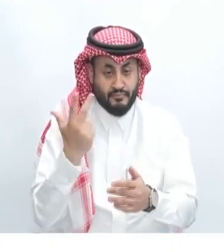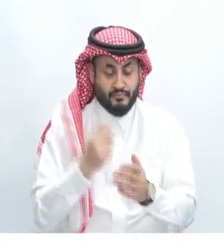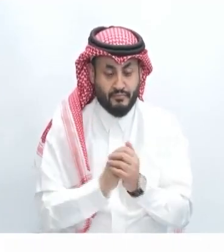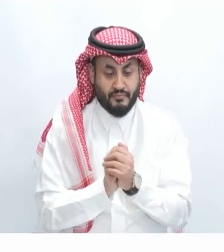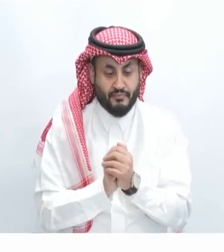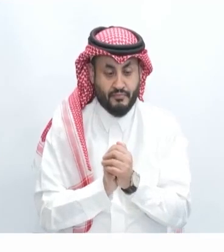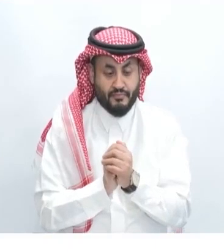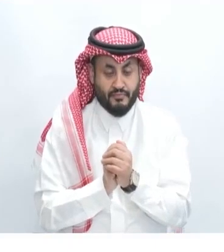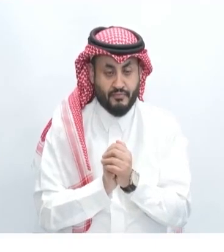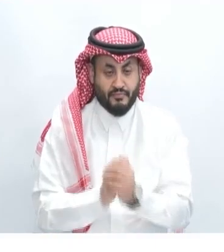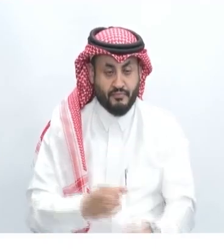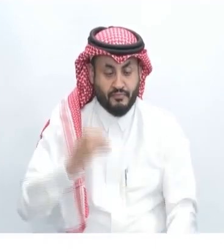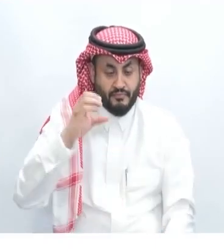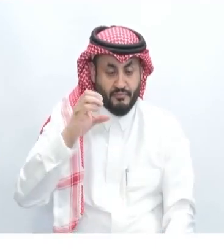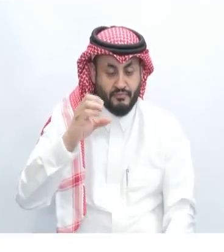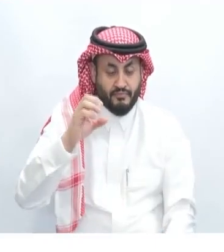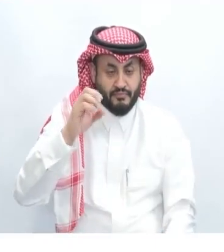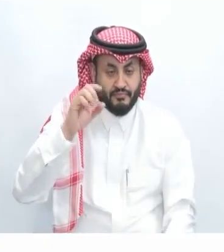three, crocodiles.